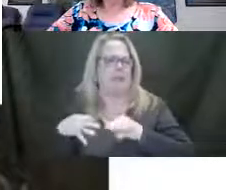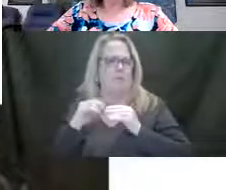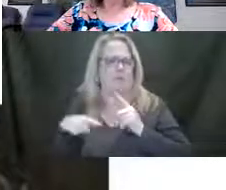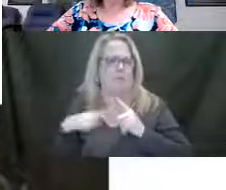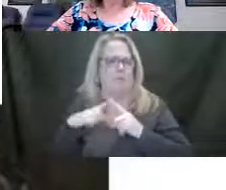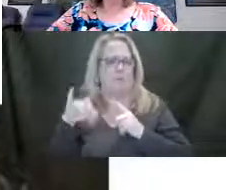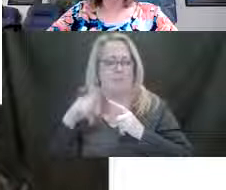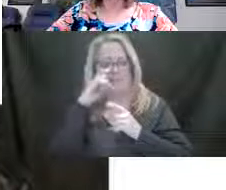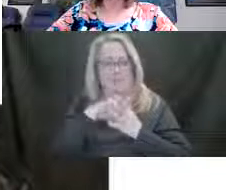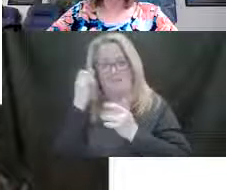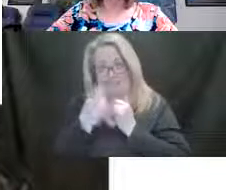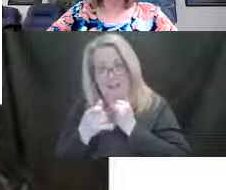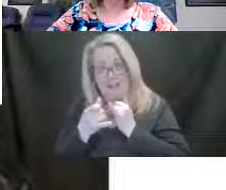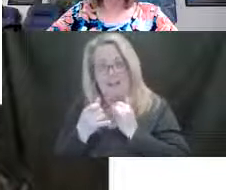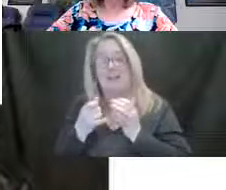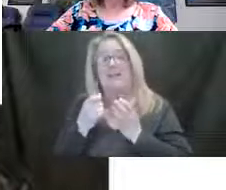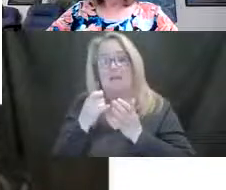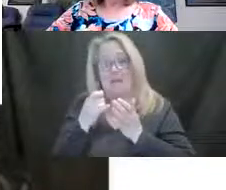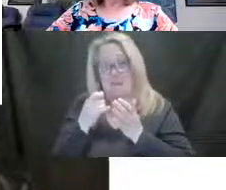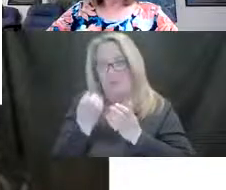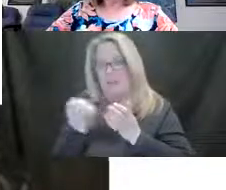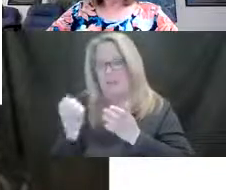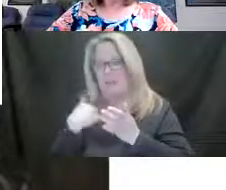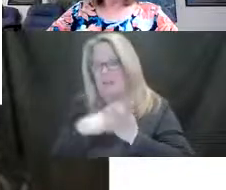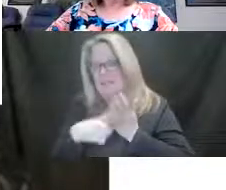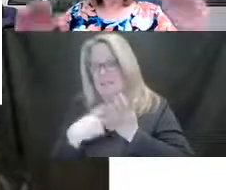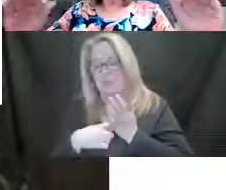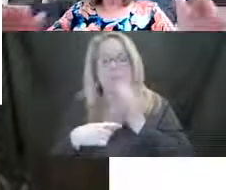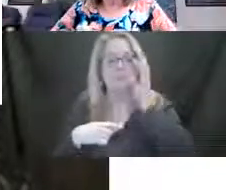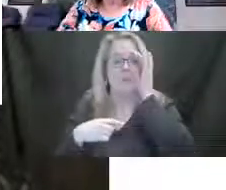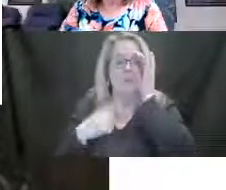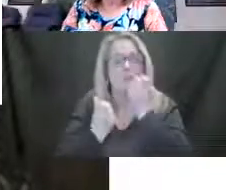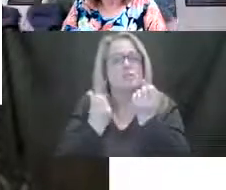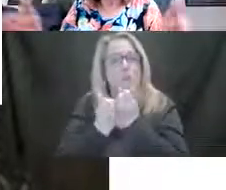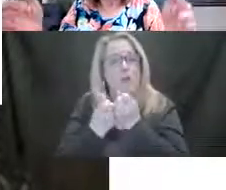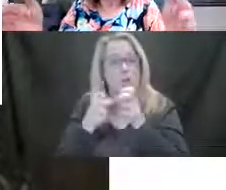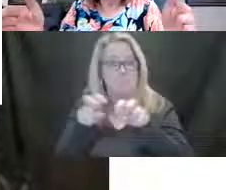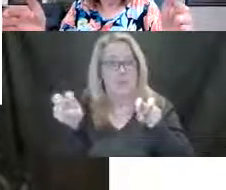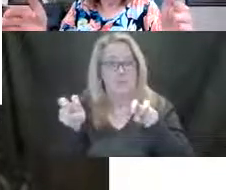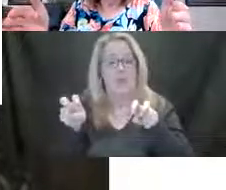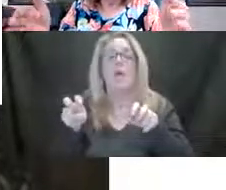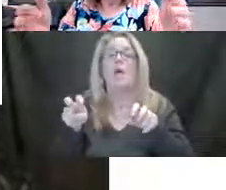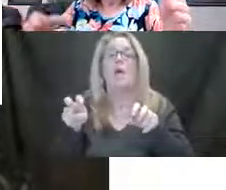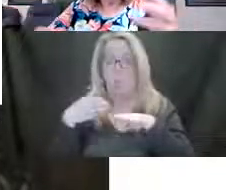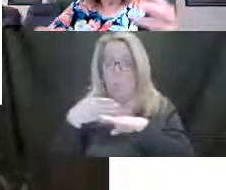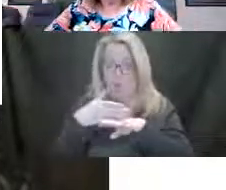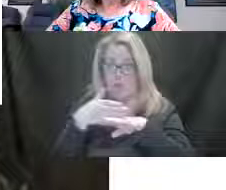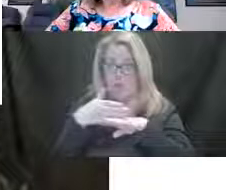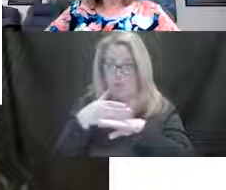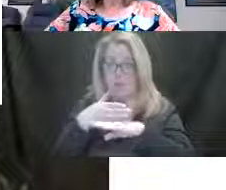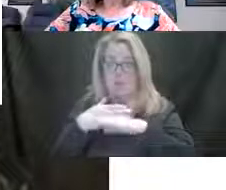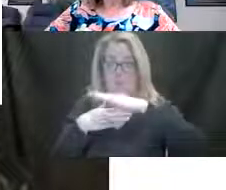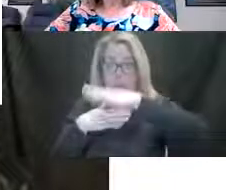be the final piece of equipment that we'll talk about. The support bench is a wooden platform with sides on it that